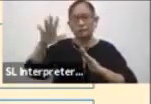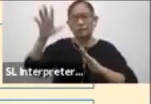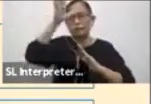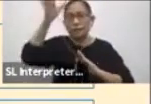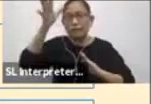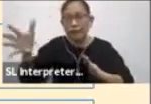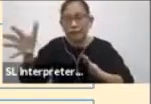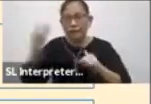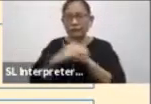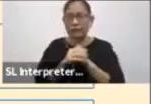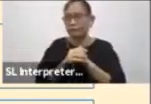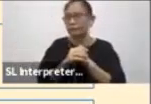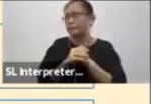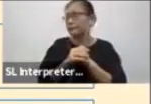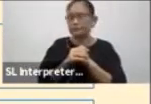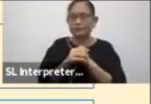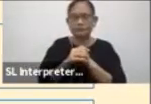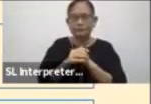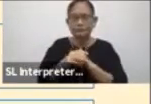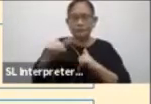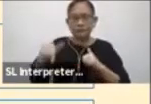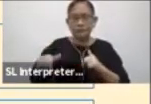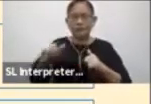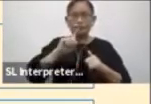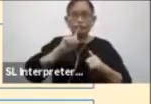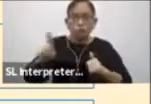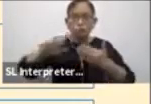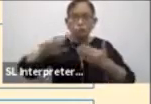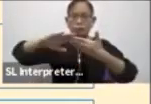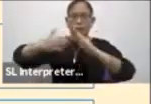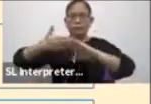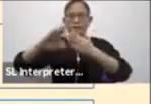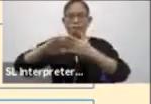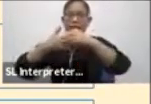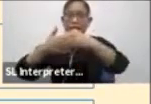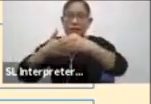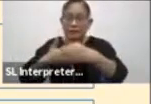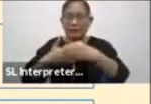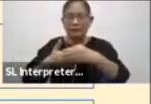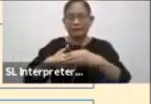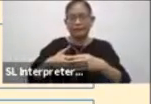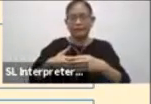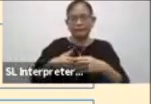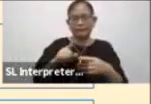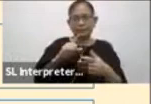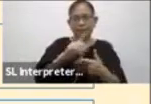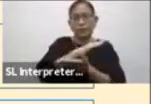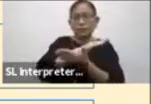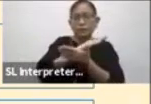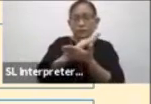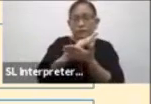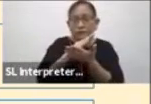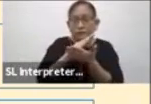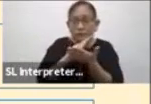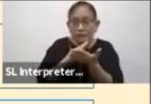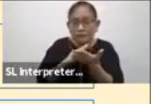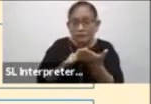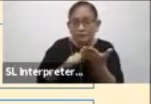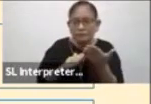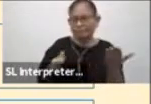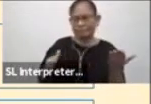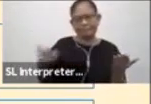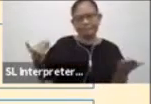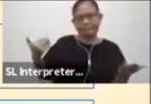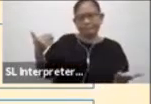grandfathers, even community leaders, and although there were some also cases by unknown